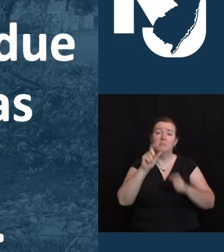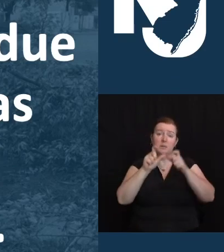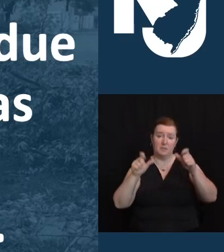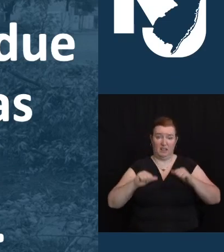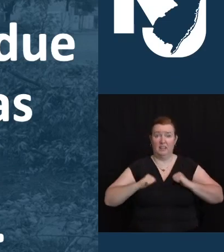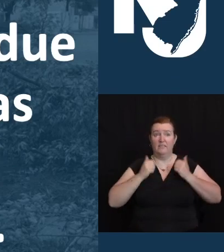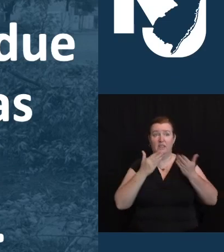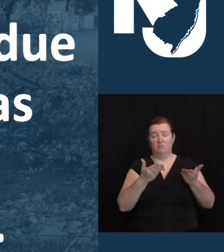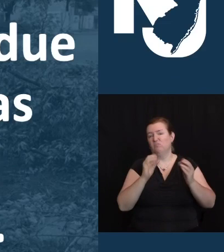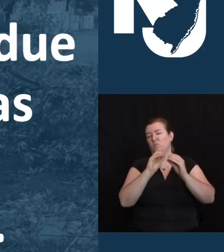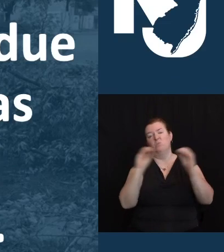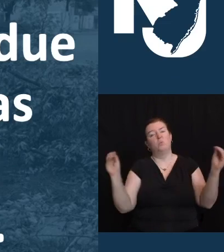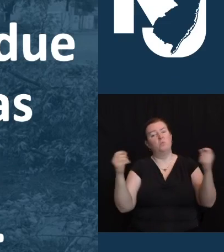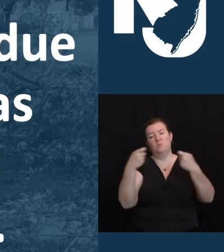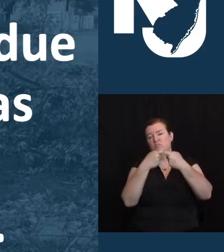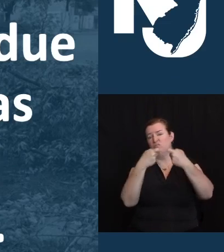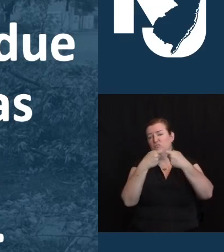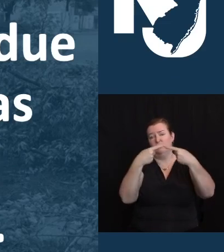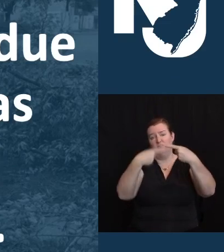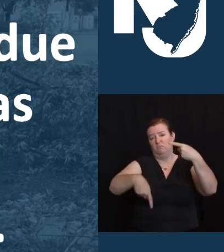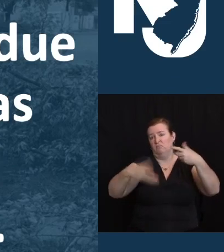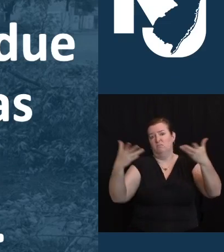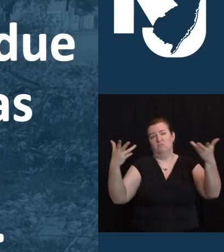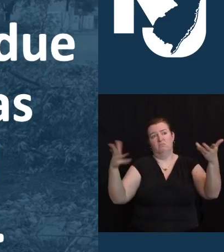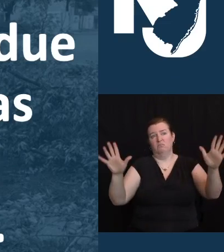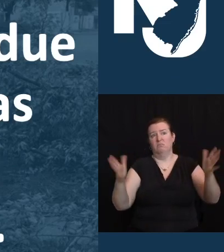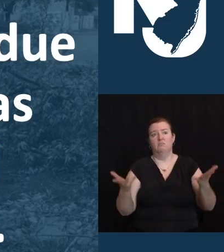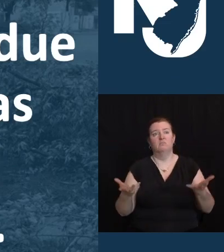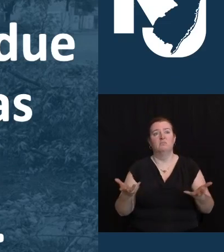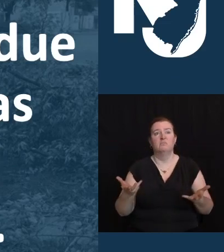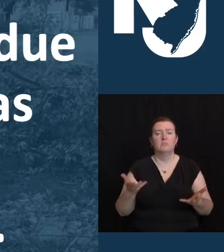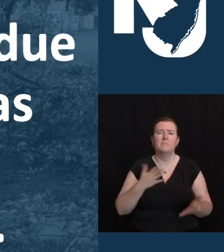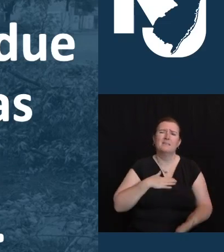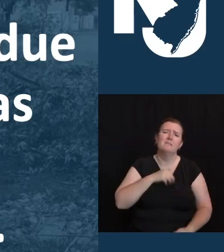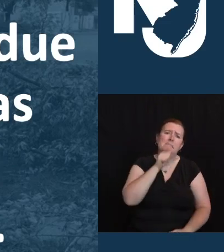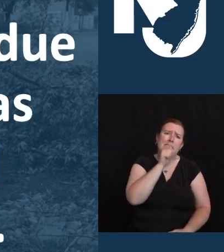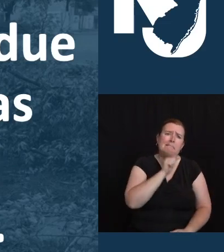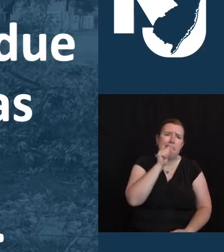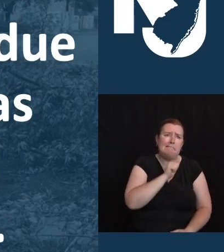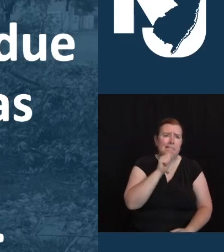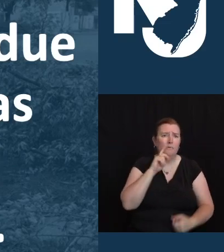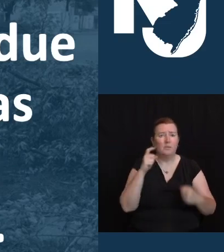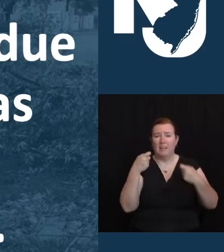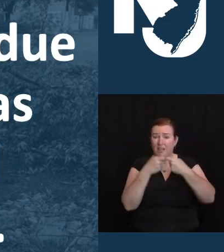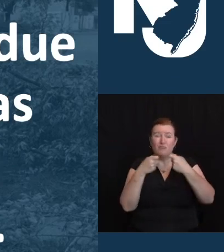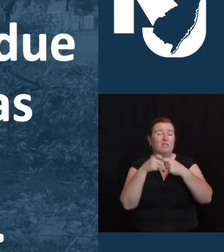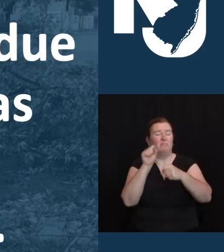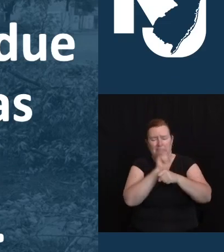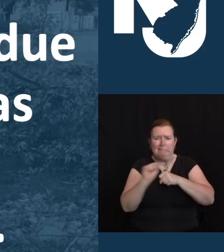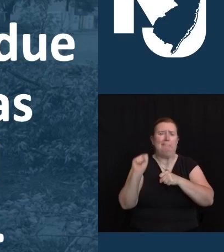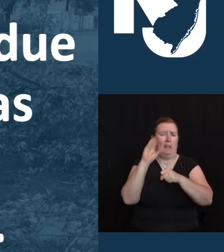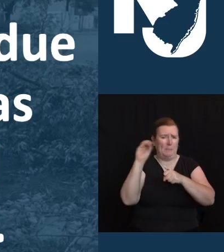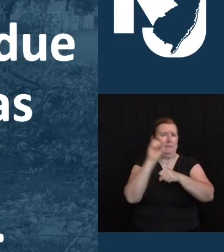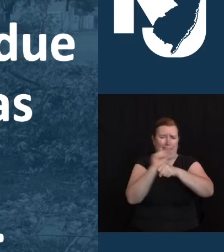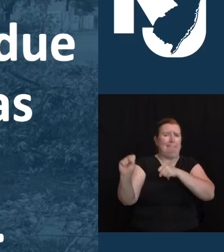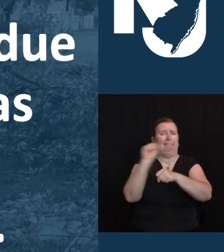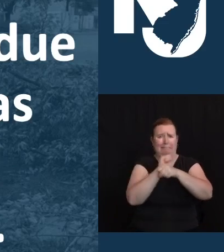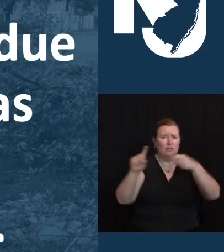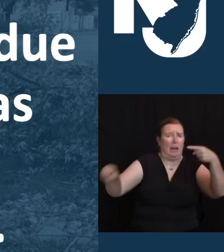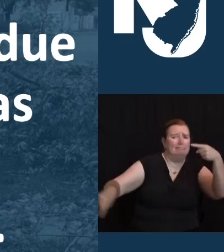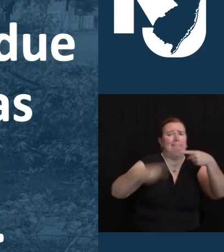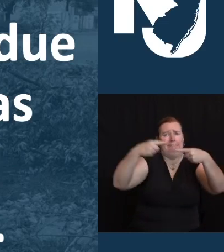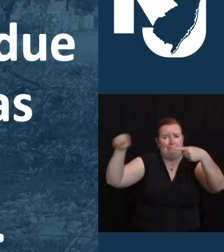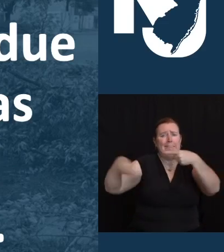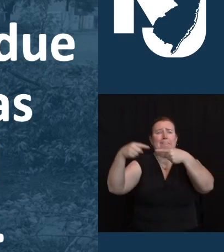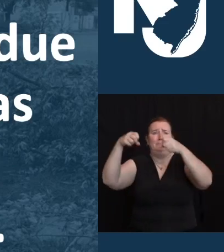everyone's patience as crews are working as quickly as possible. And remember, many crews could not get out into the field, and Joe always reminds